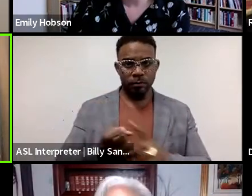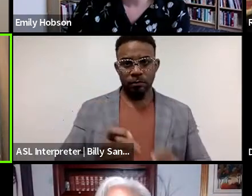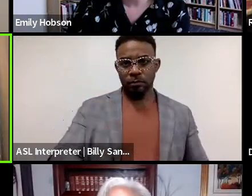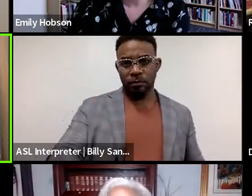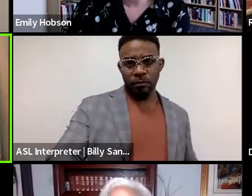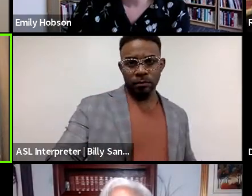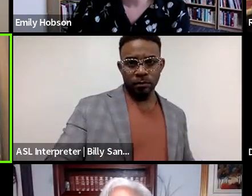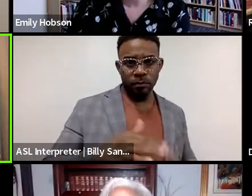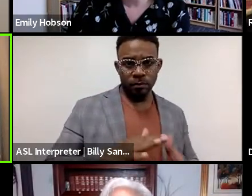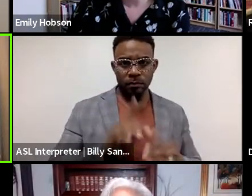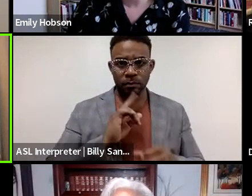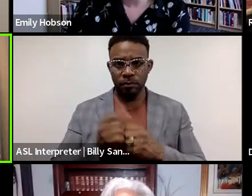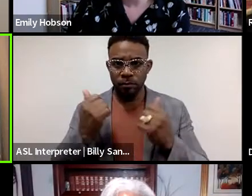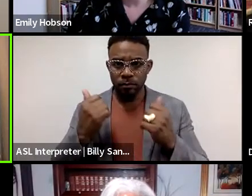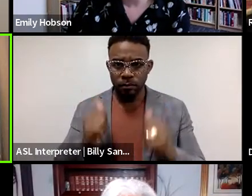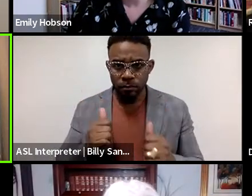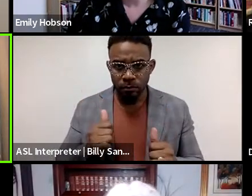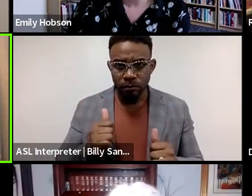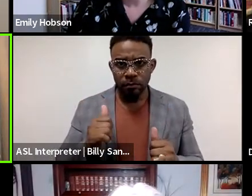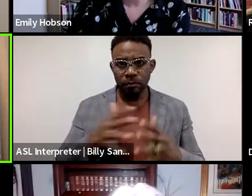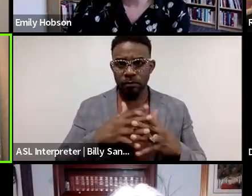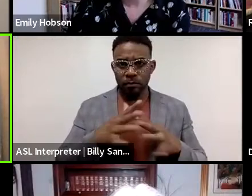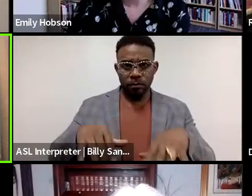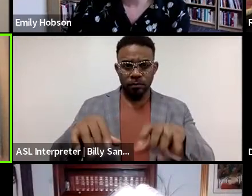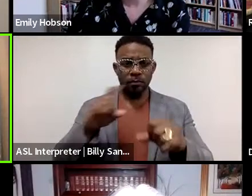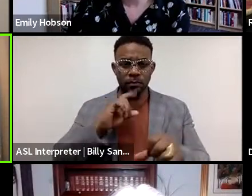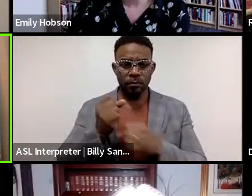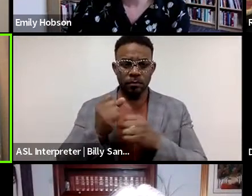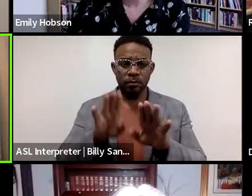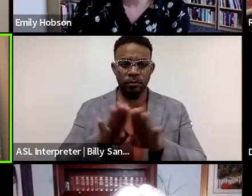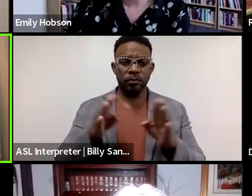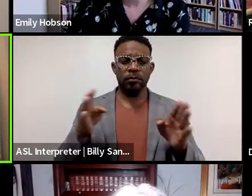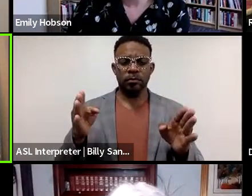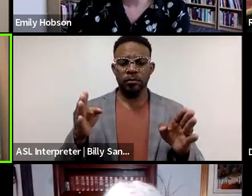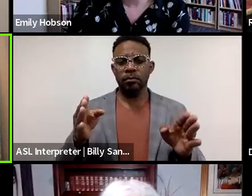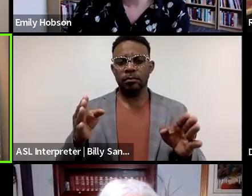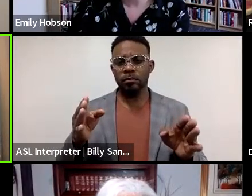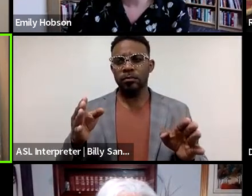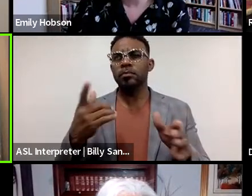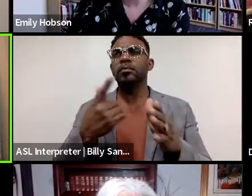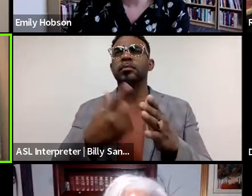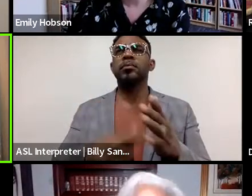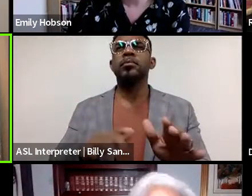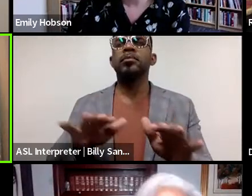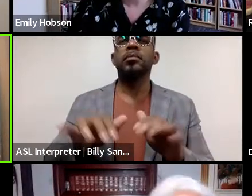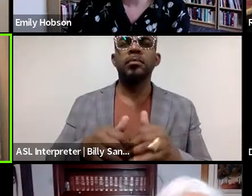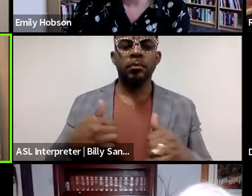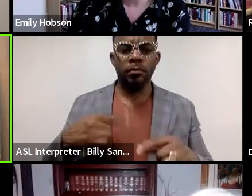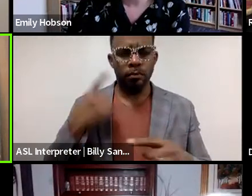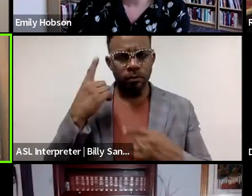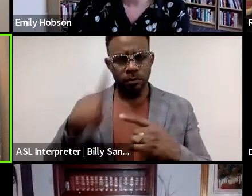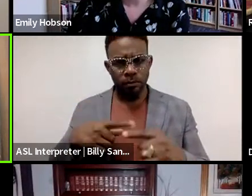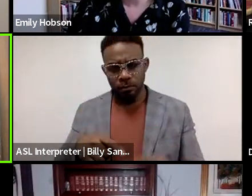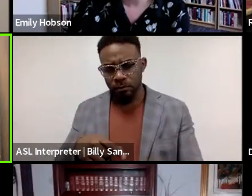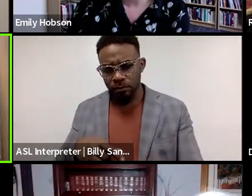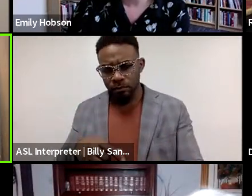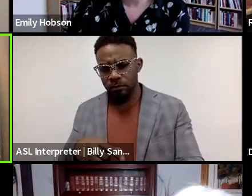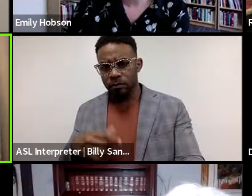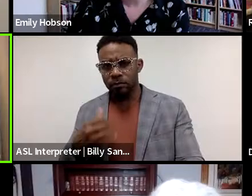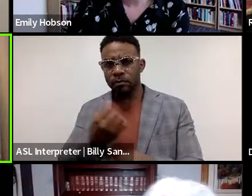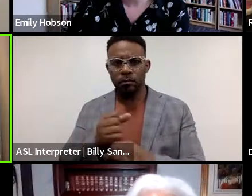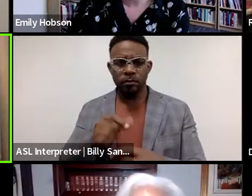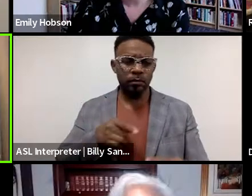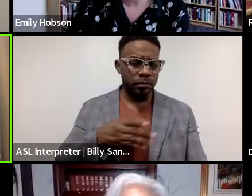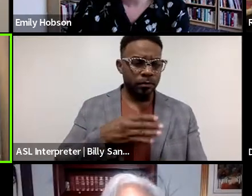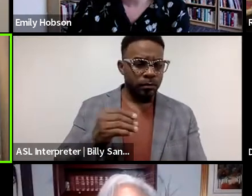my book is really trying, America on Fire is really trying to open up how we think about the freedom